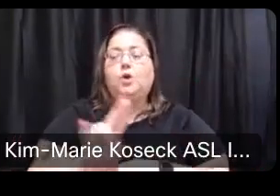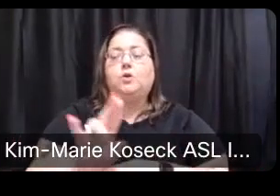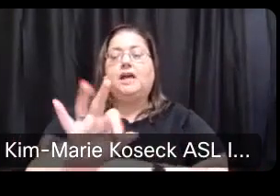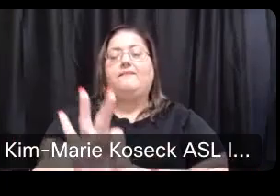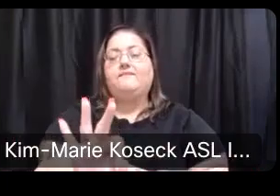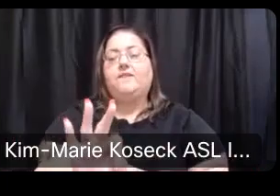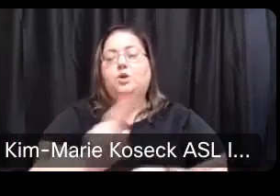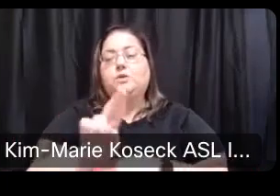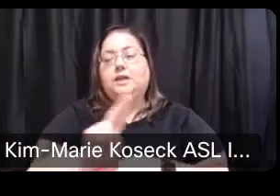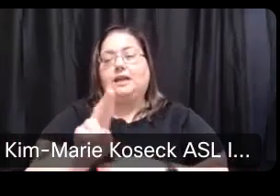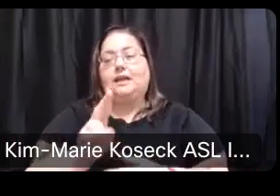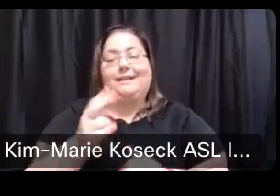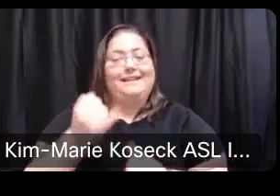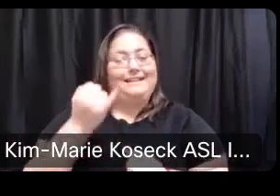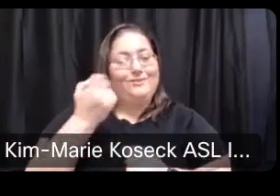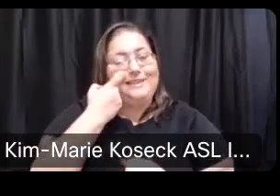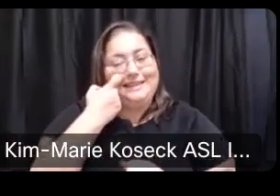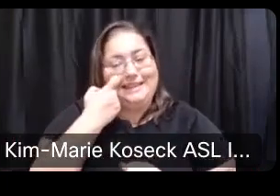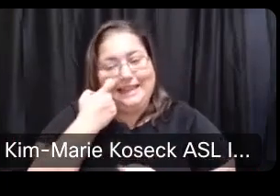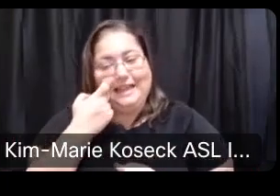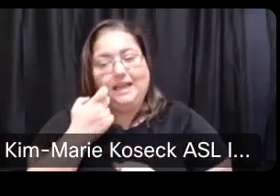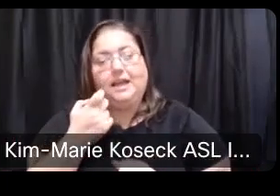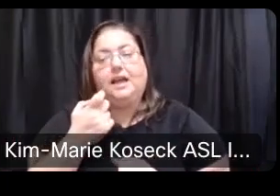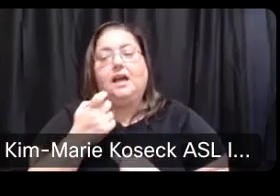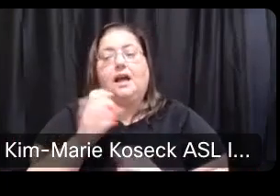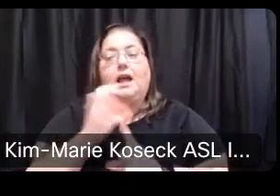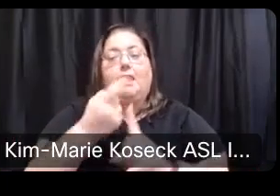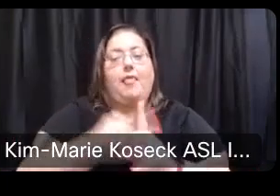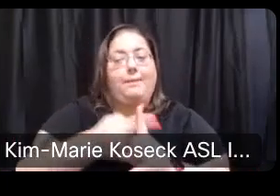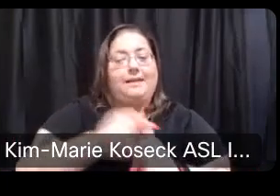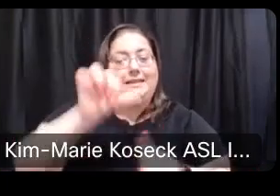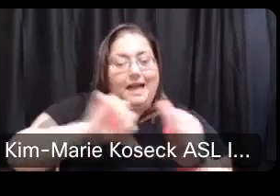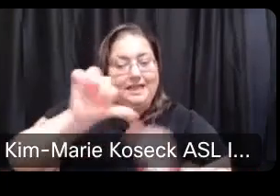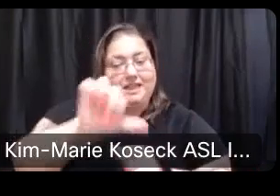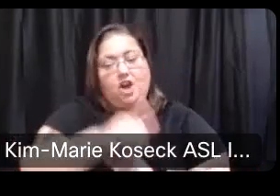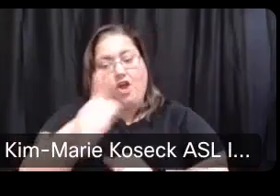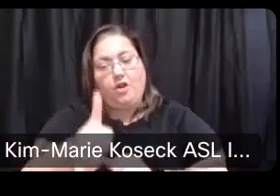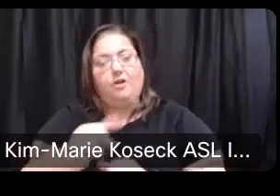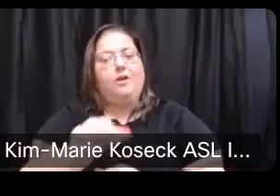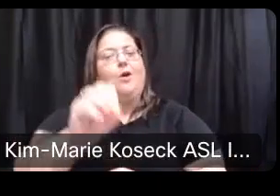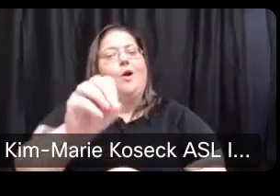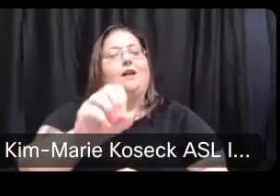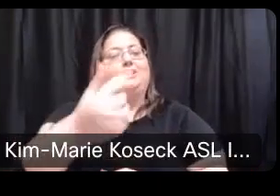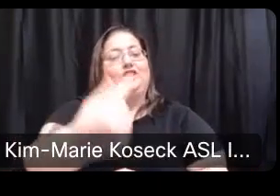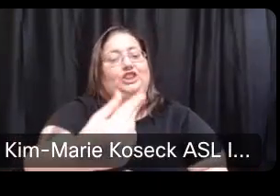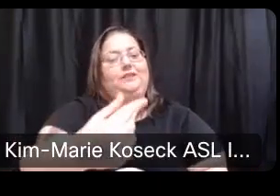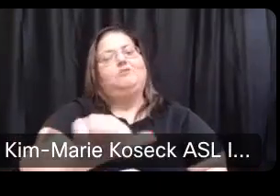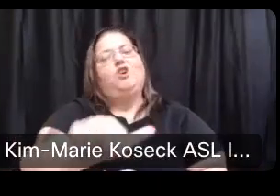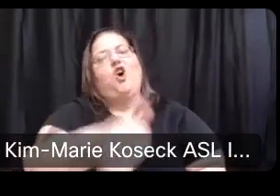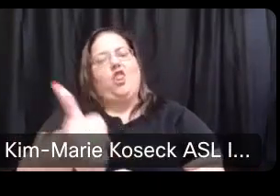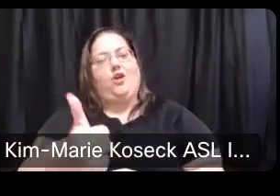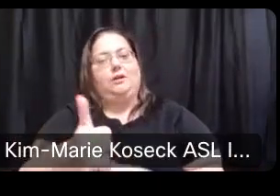information. G, other, or H, does not apply to me. Again, select your two